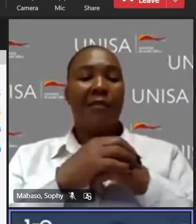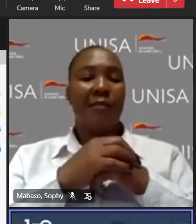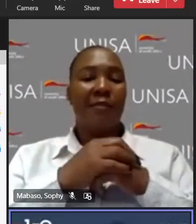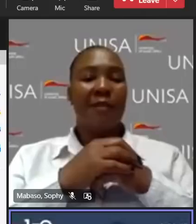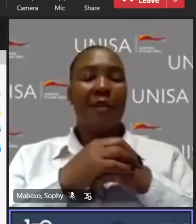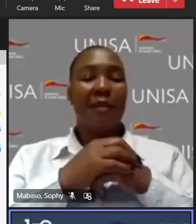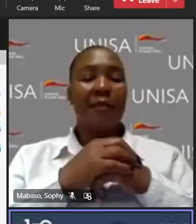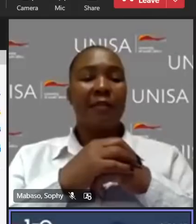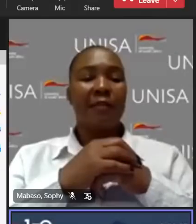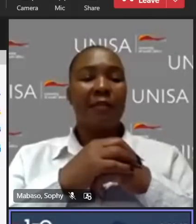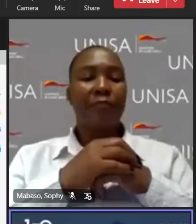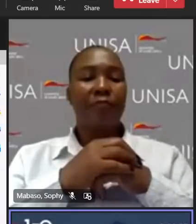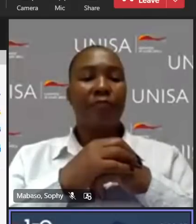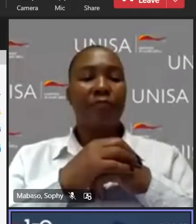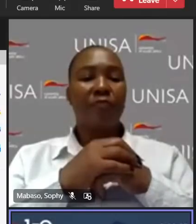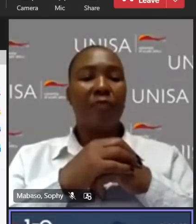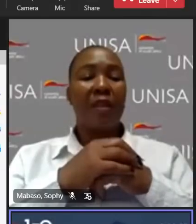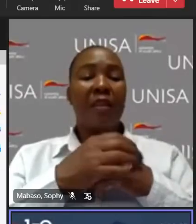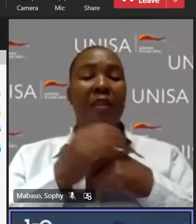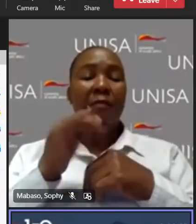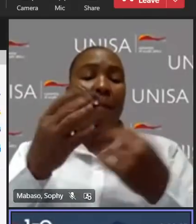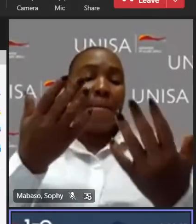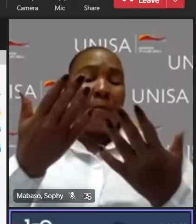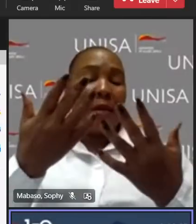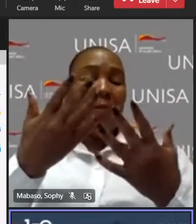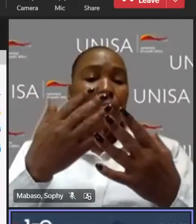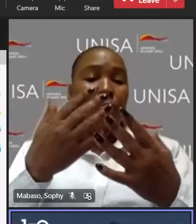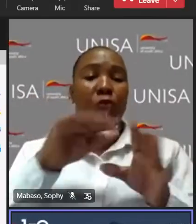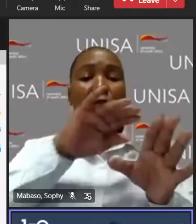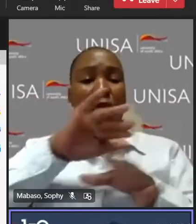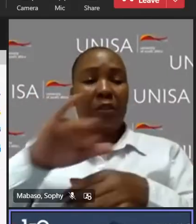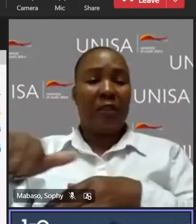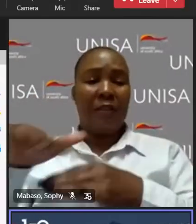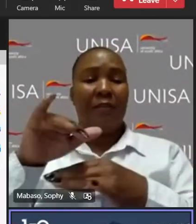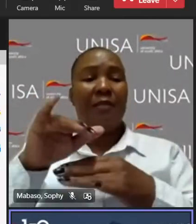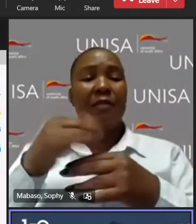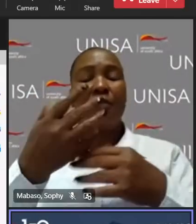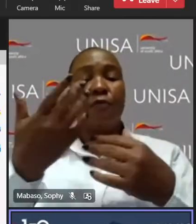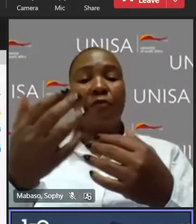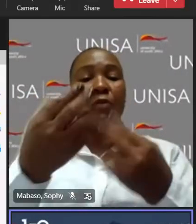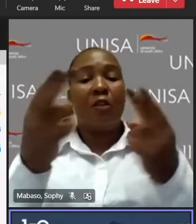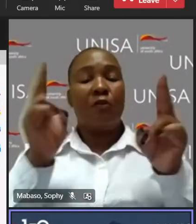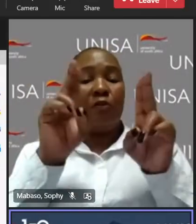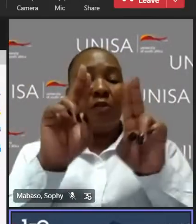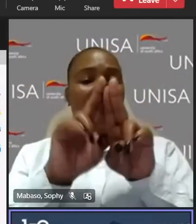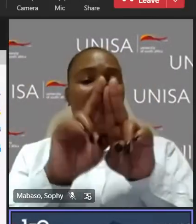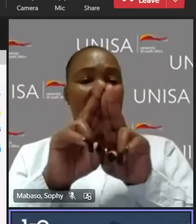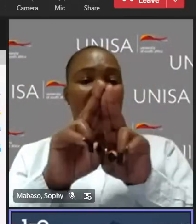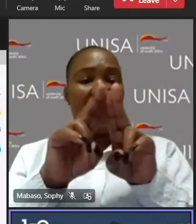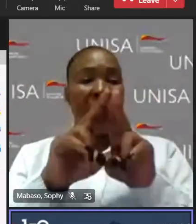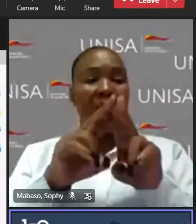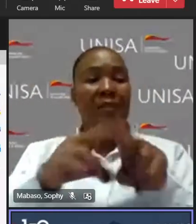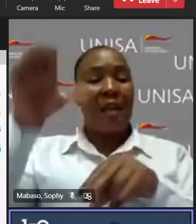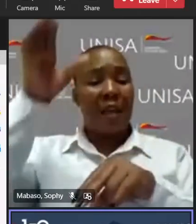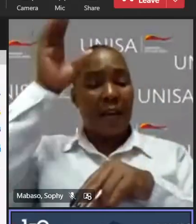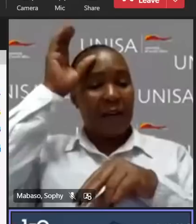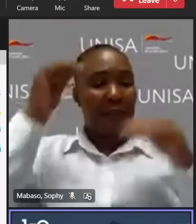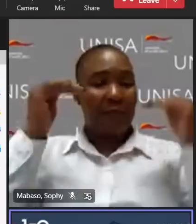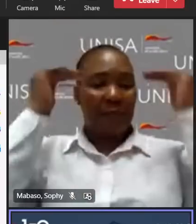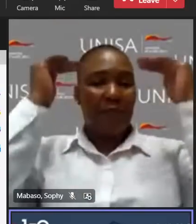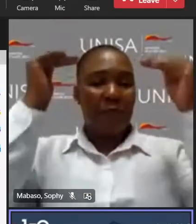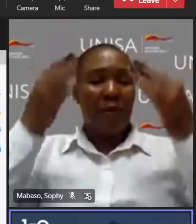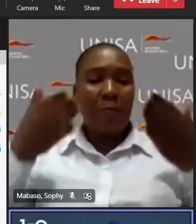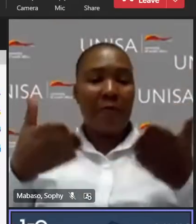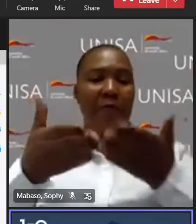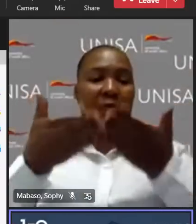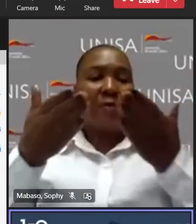Readmission. If you were excluded from the university due to poor academic performance and you now want